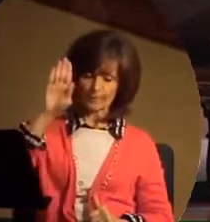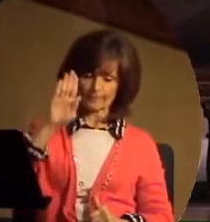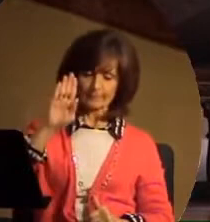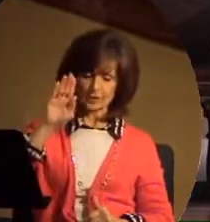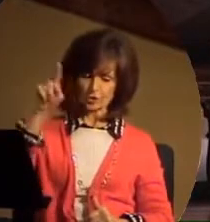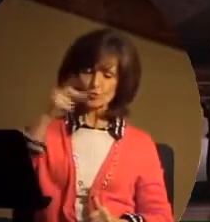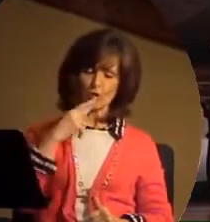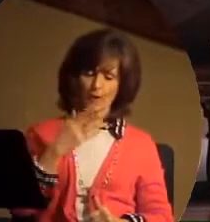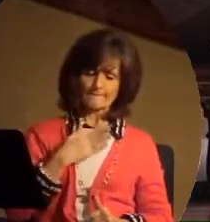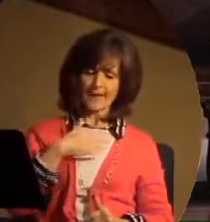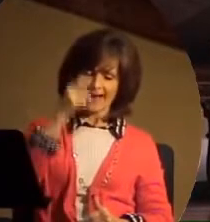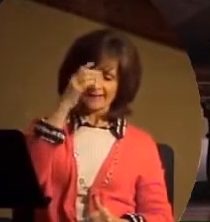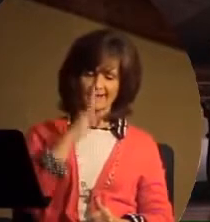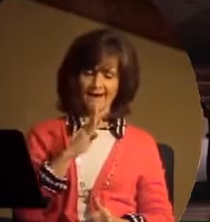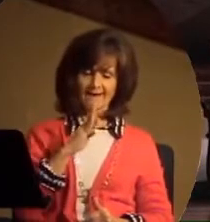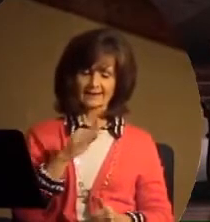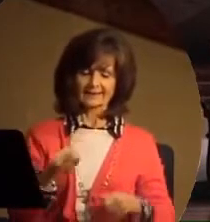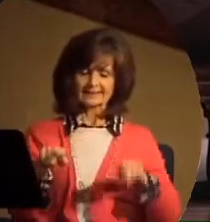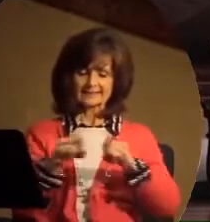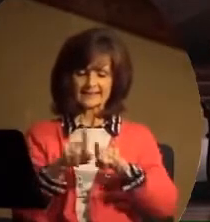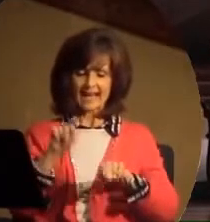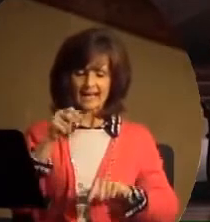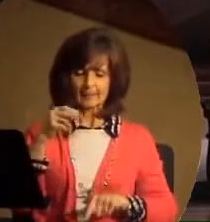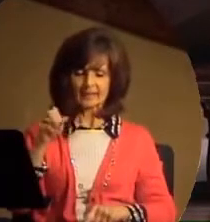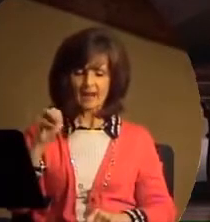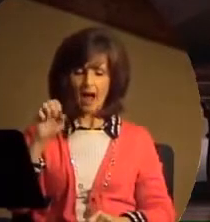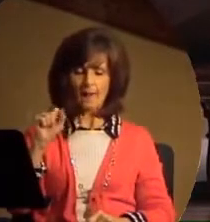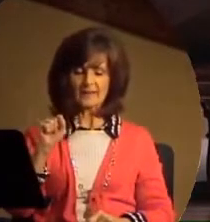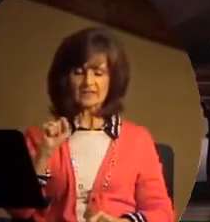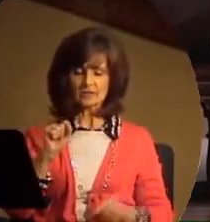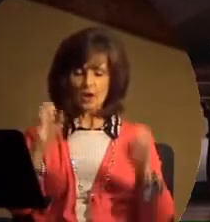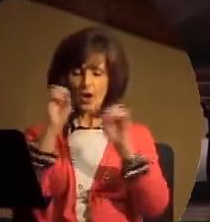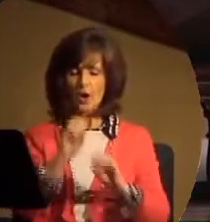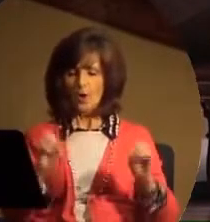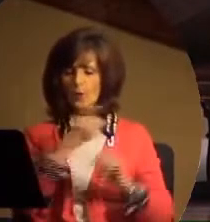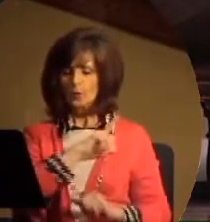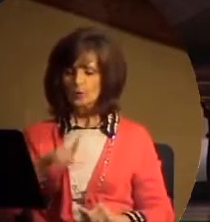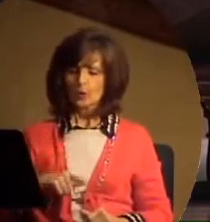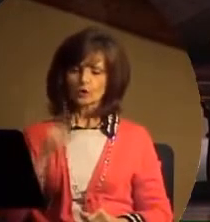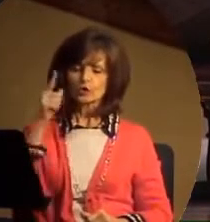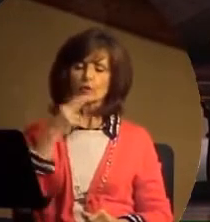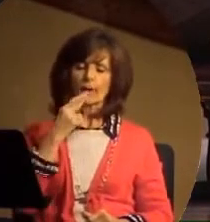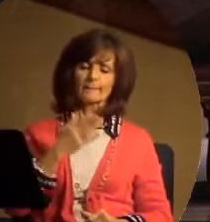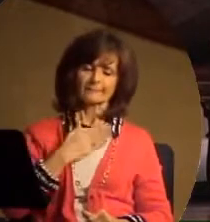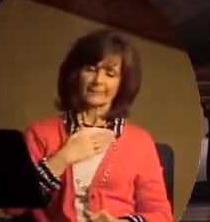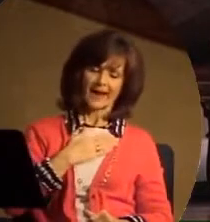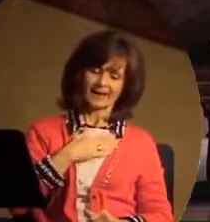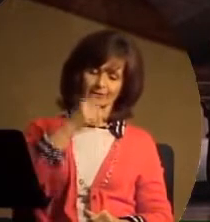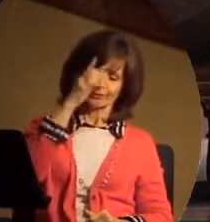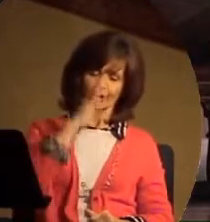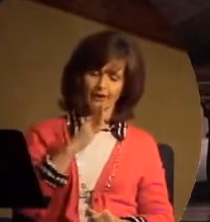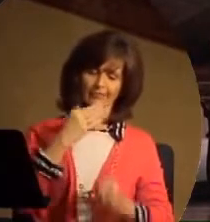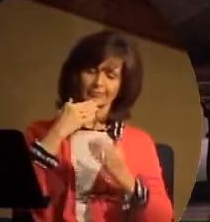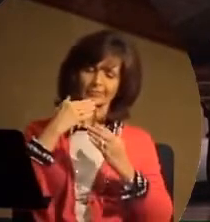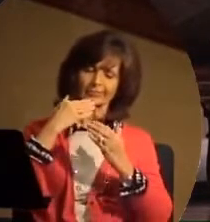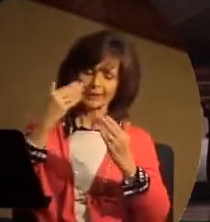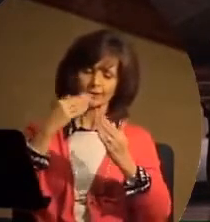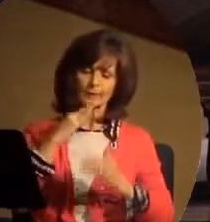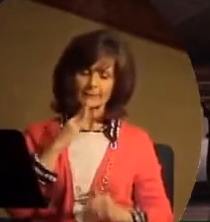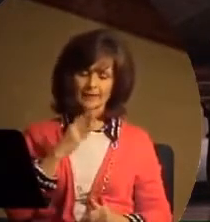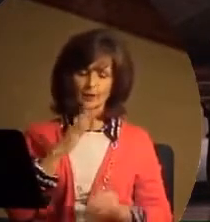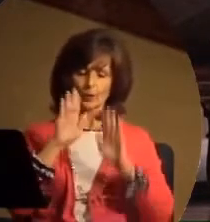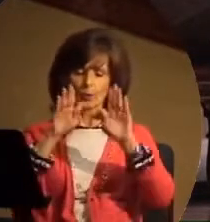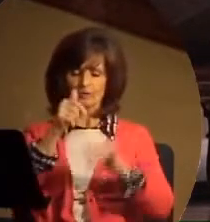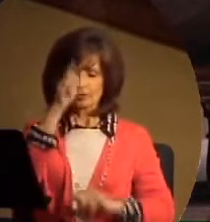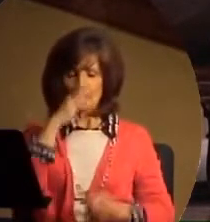Oh, Lord, my God. Lord, I'm glad I can say you're my God. And I'm glad I can say I'm your child. Thank you for being a wonderful God.